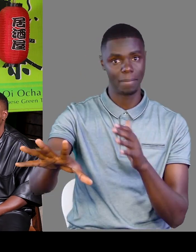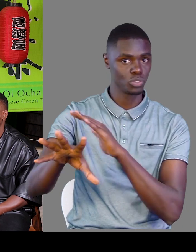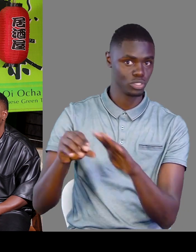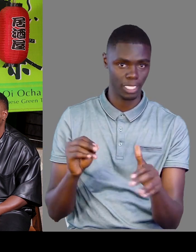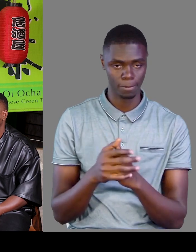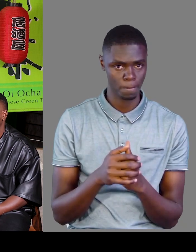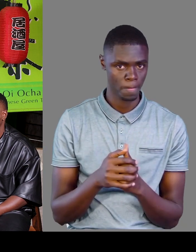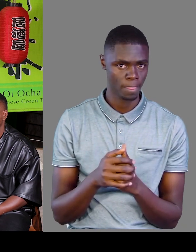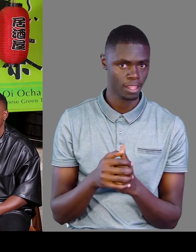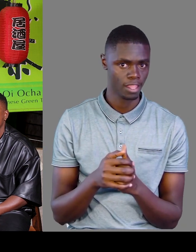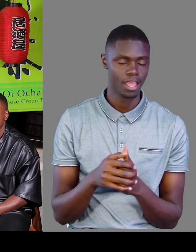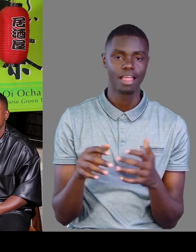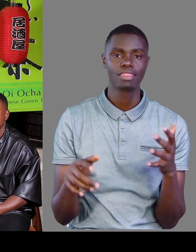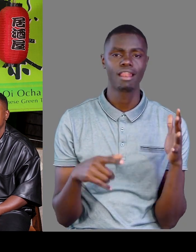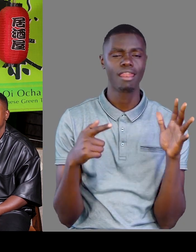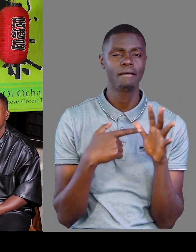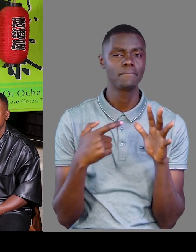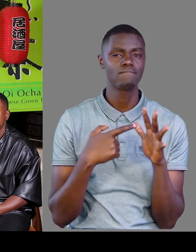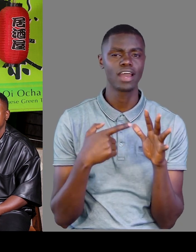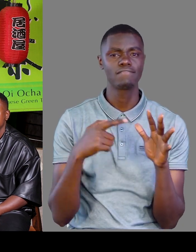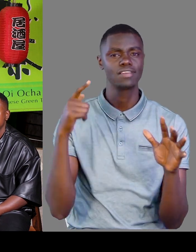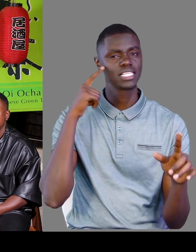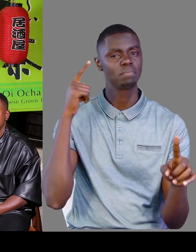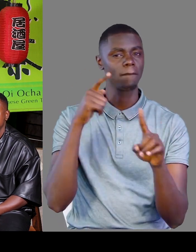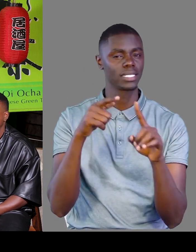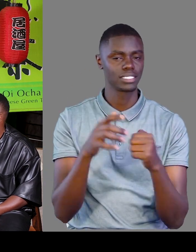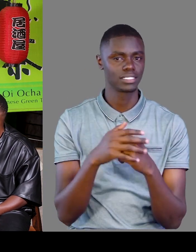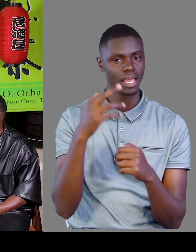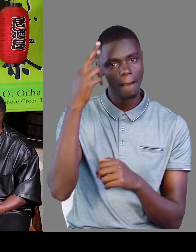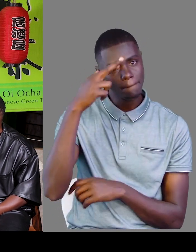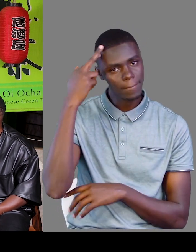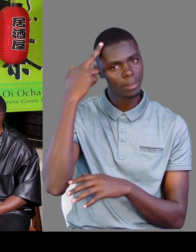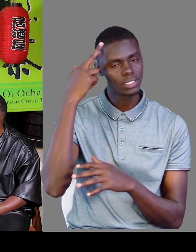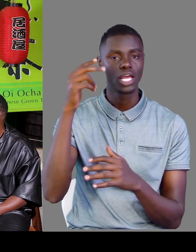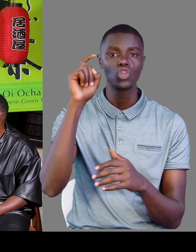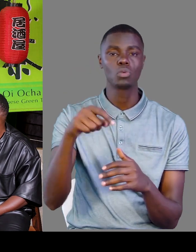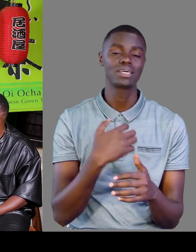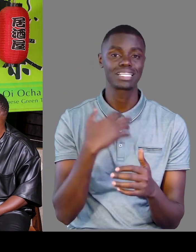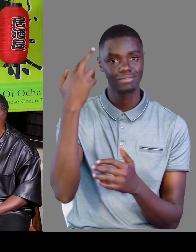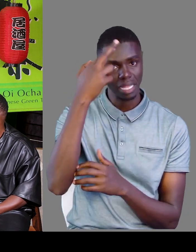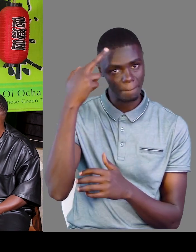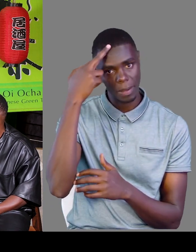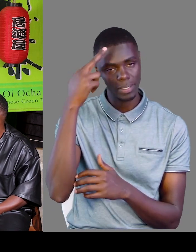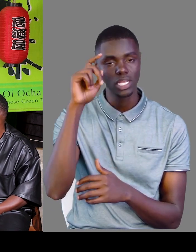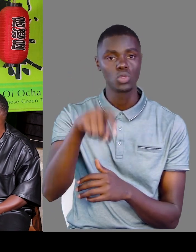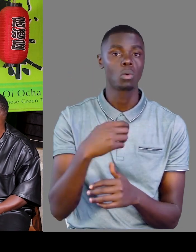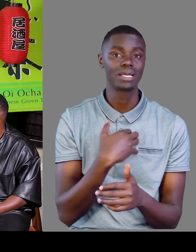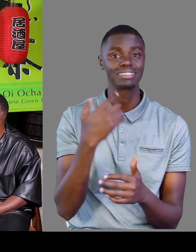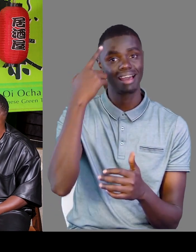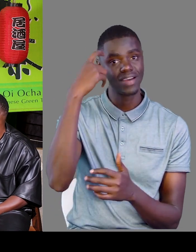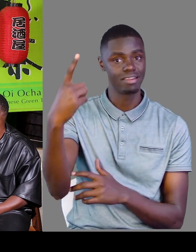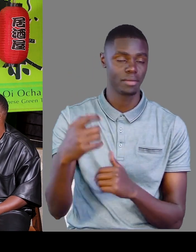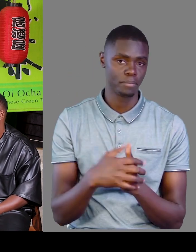know. And then number 5 is purpose. You must have a purpose, guys. You must have